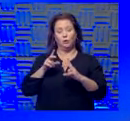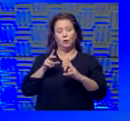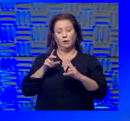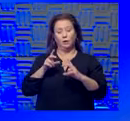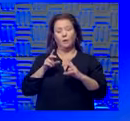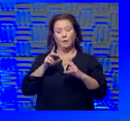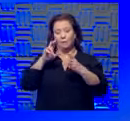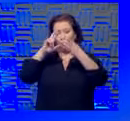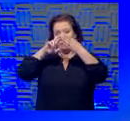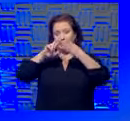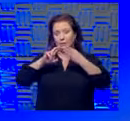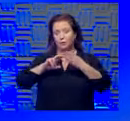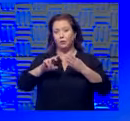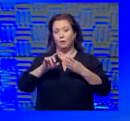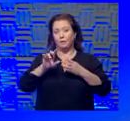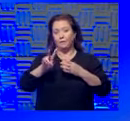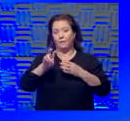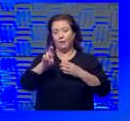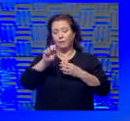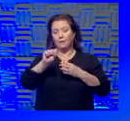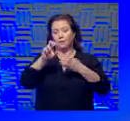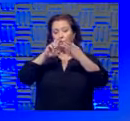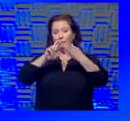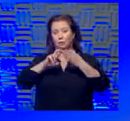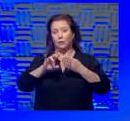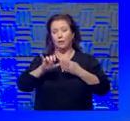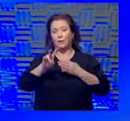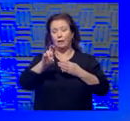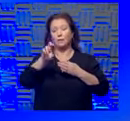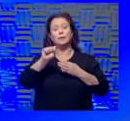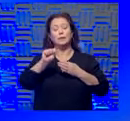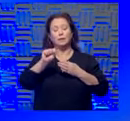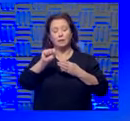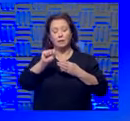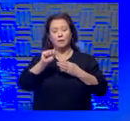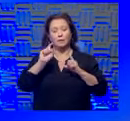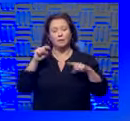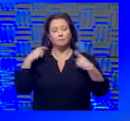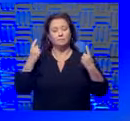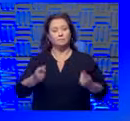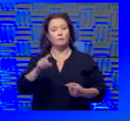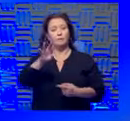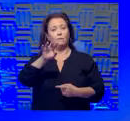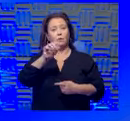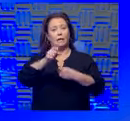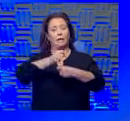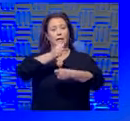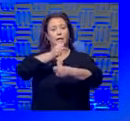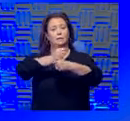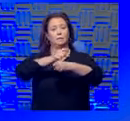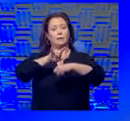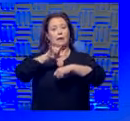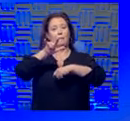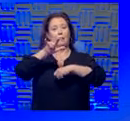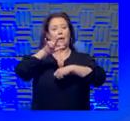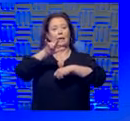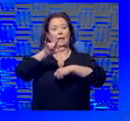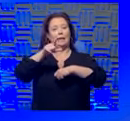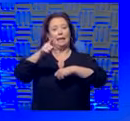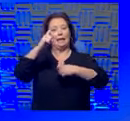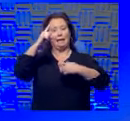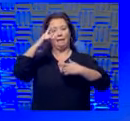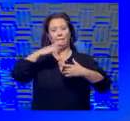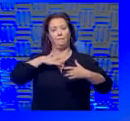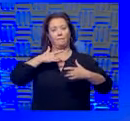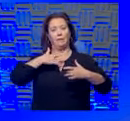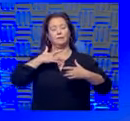tackled those viruses and was researching and had been doing that for 40 years, who was on a plane, and he thinks he got